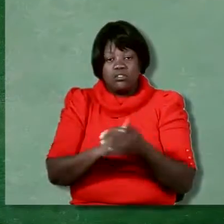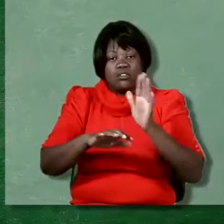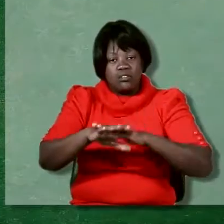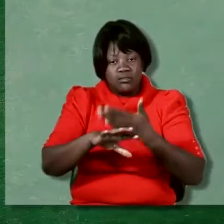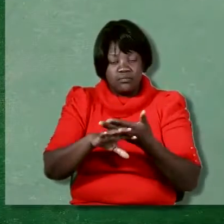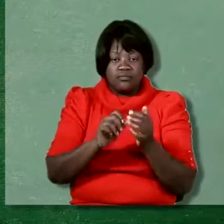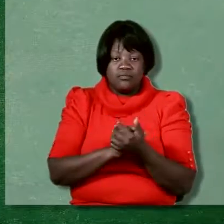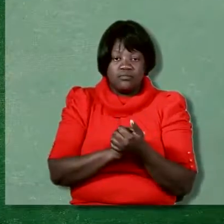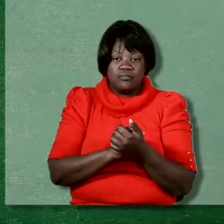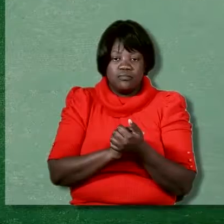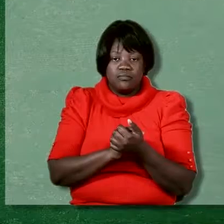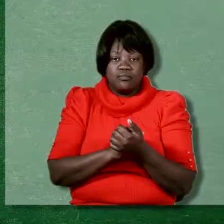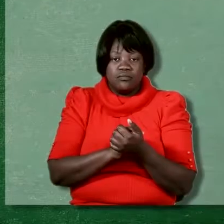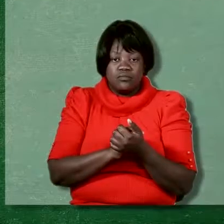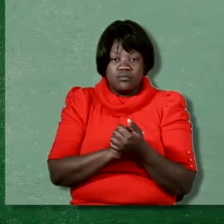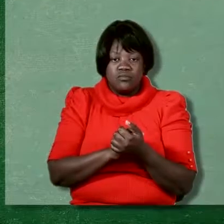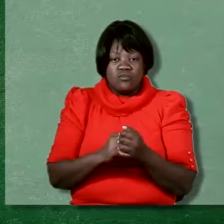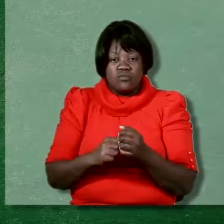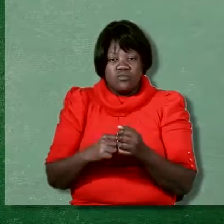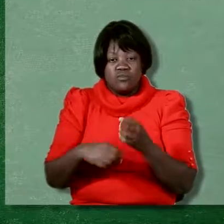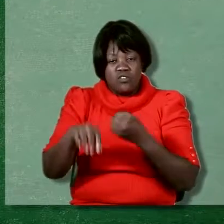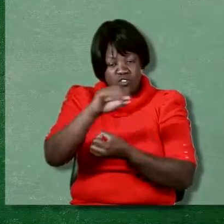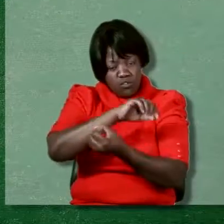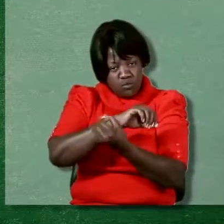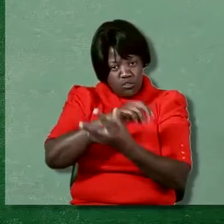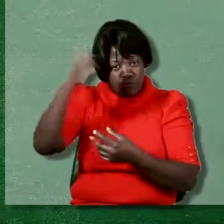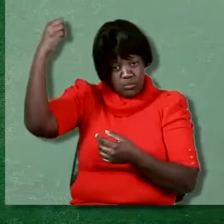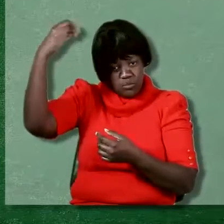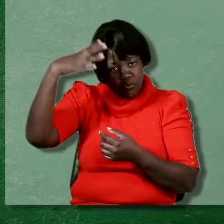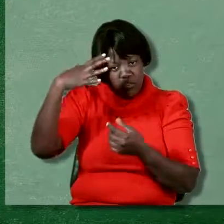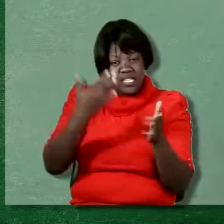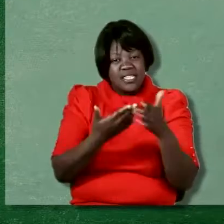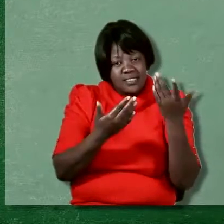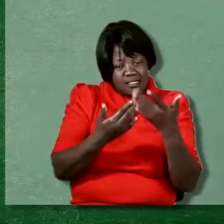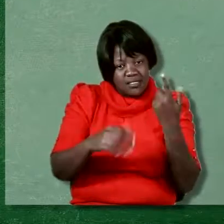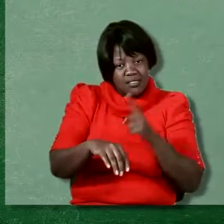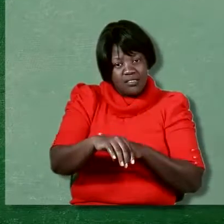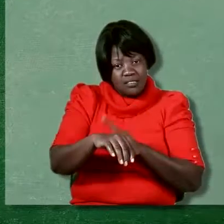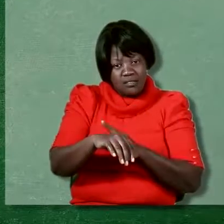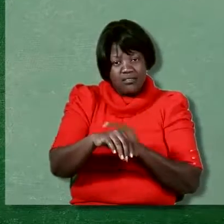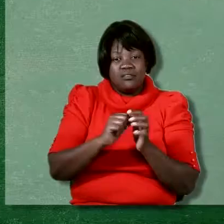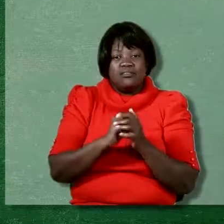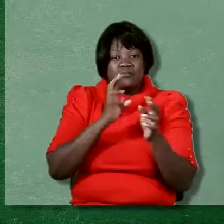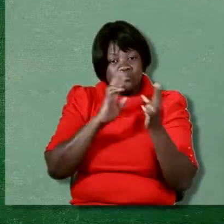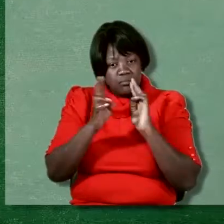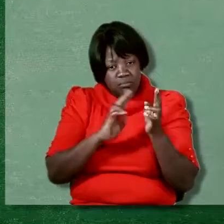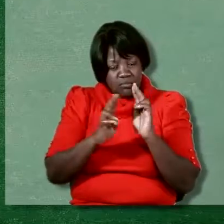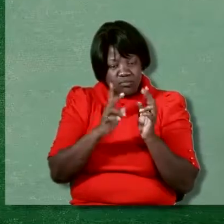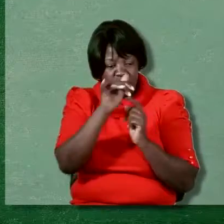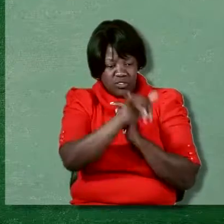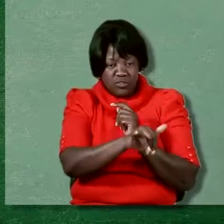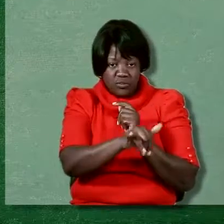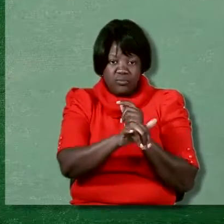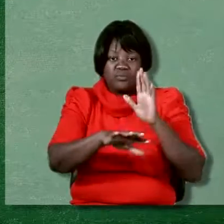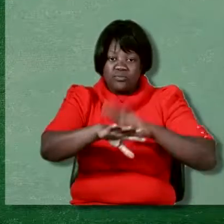morning. Secondly, we use the simple present tense to talk about situations that are permanent. For example, Mr. and Mrs.